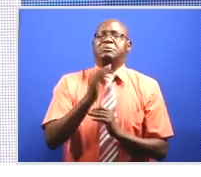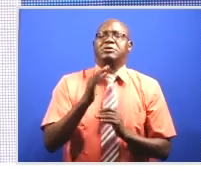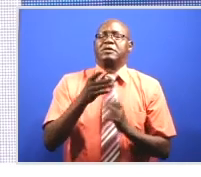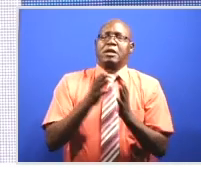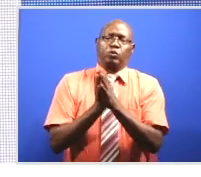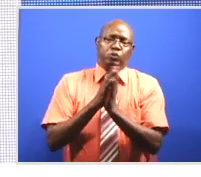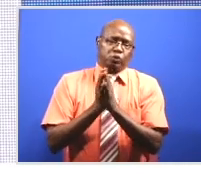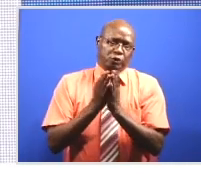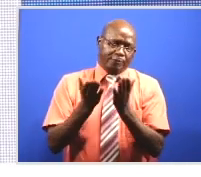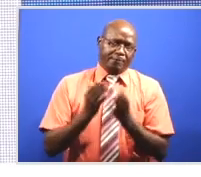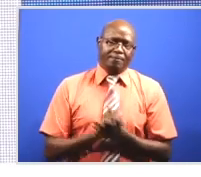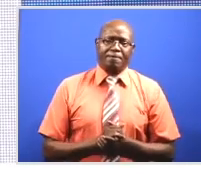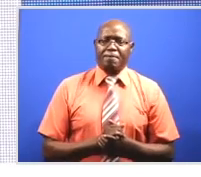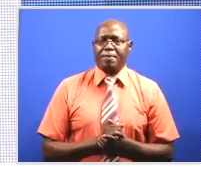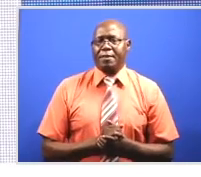story.